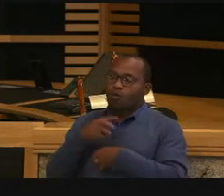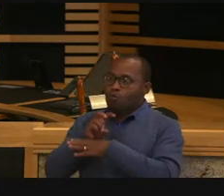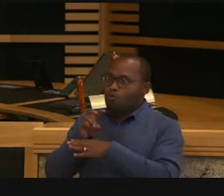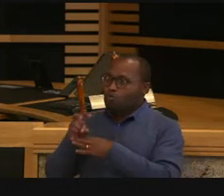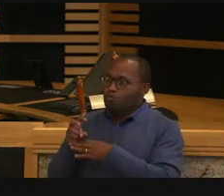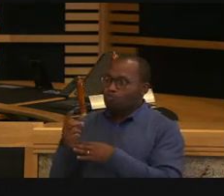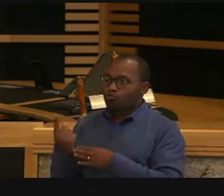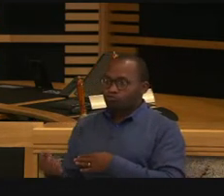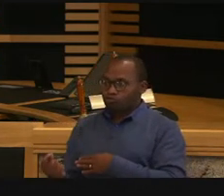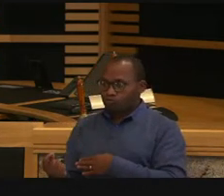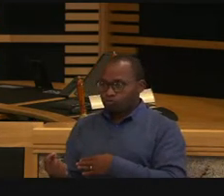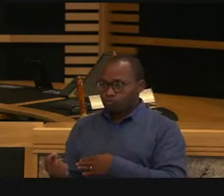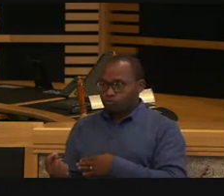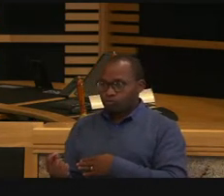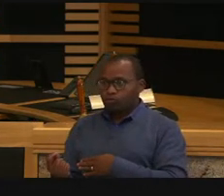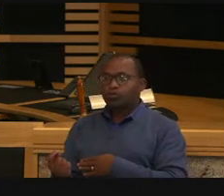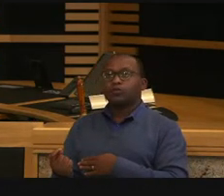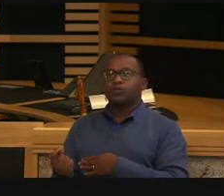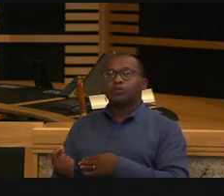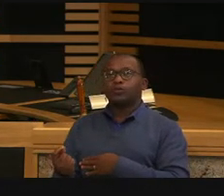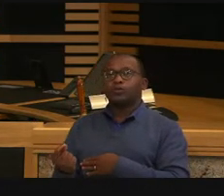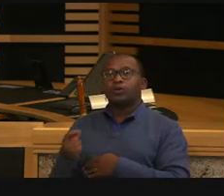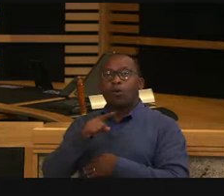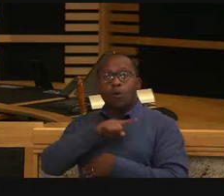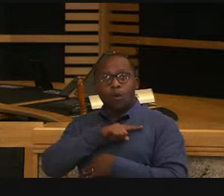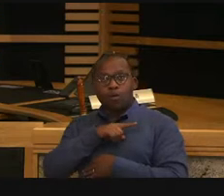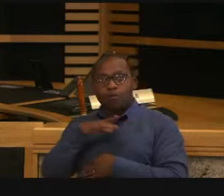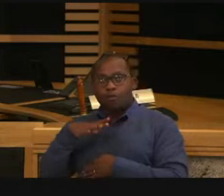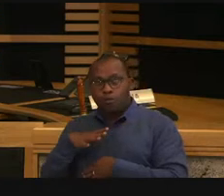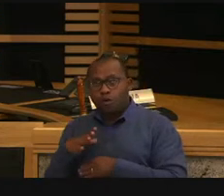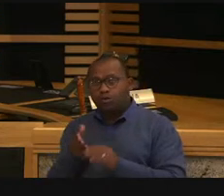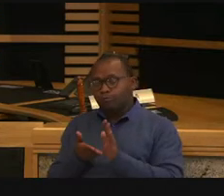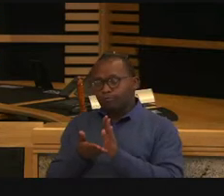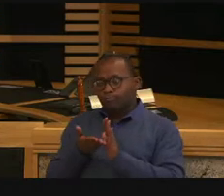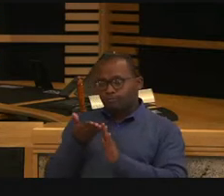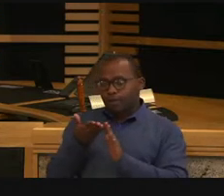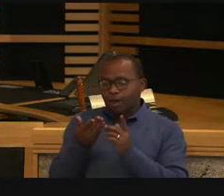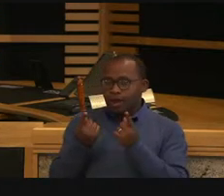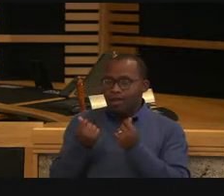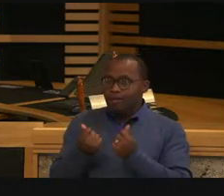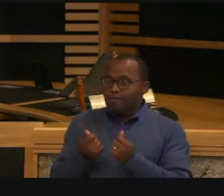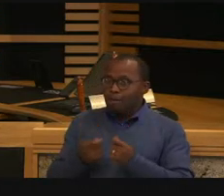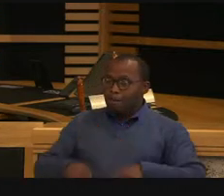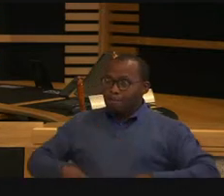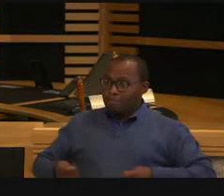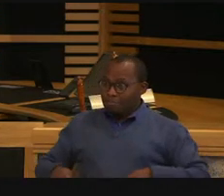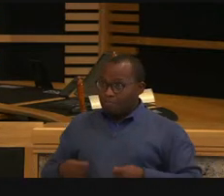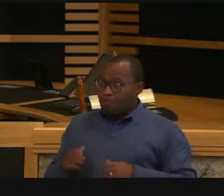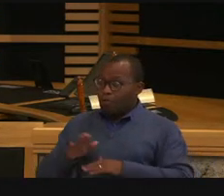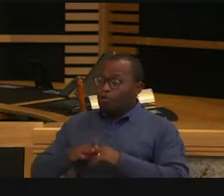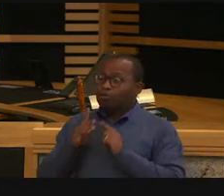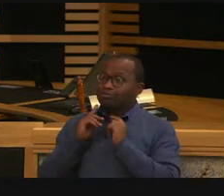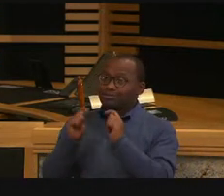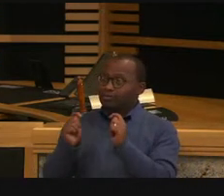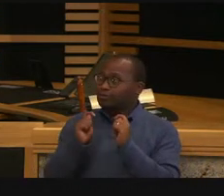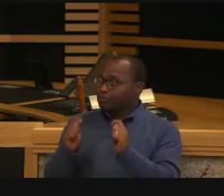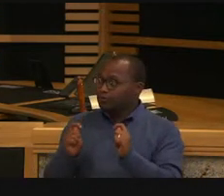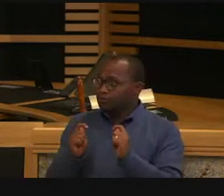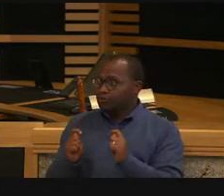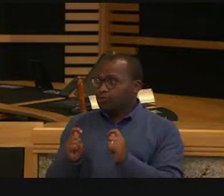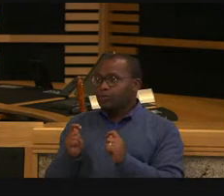for affordable and reliable transport in this province. We shall not disappoint you, members of this august